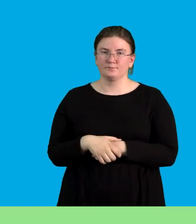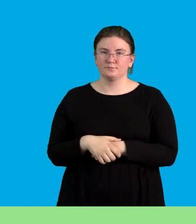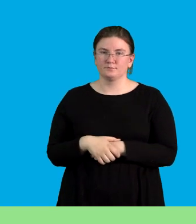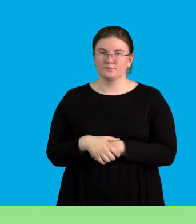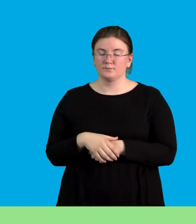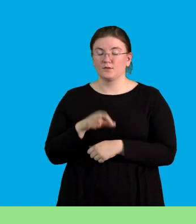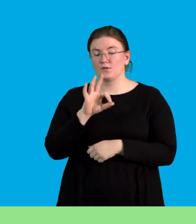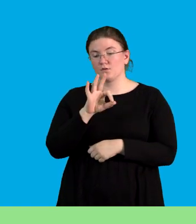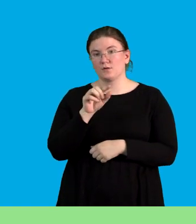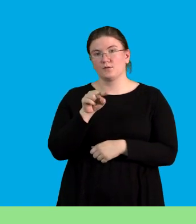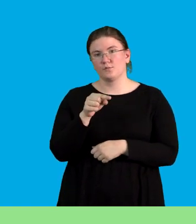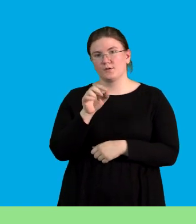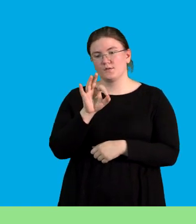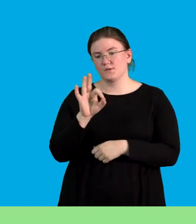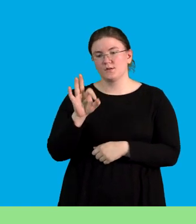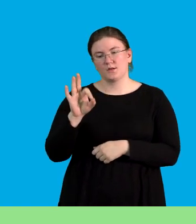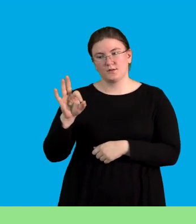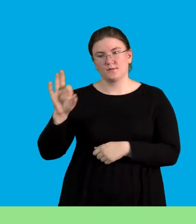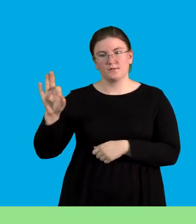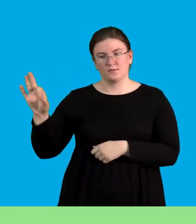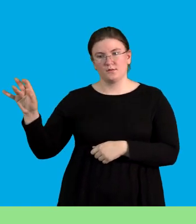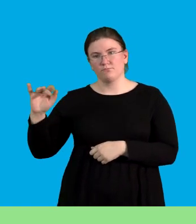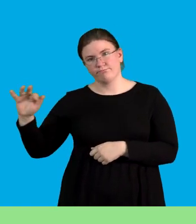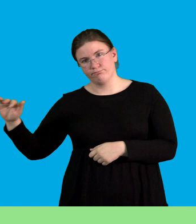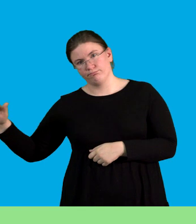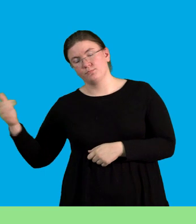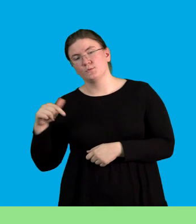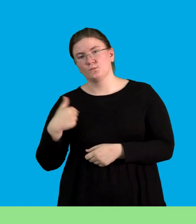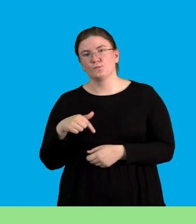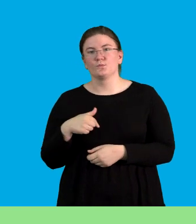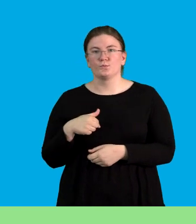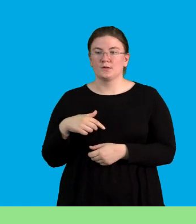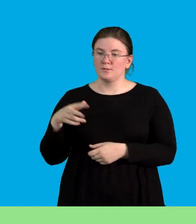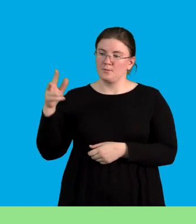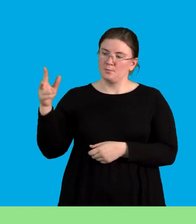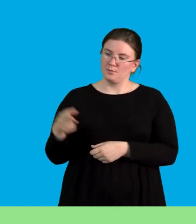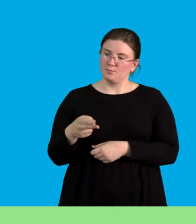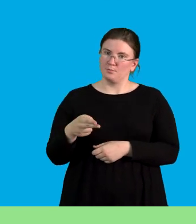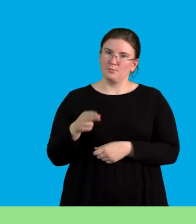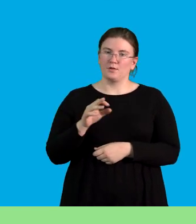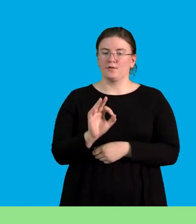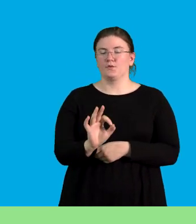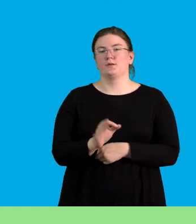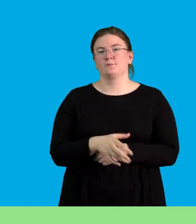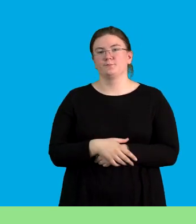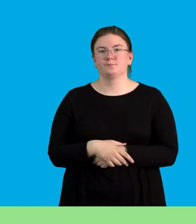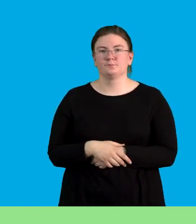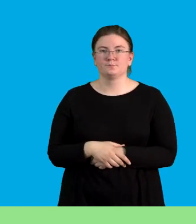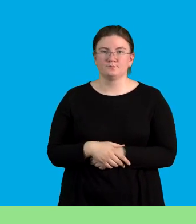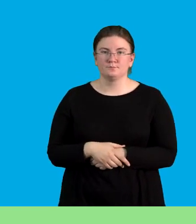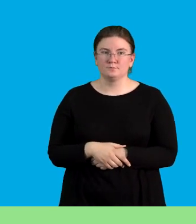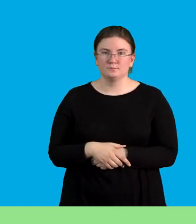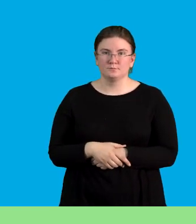3,33 and recurring. It continues. So we round off our answer and we are supposed to write